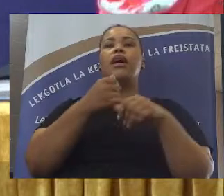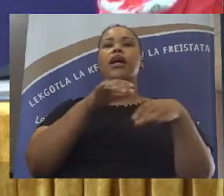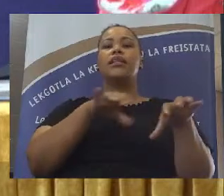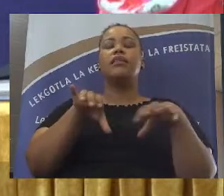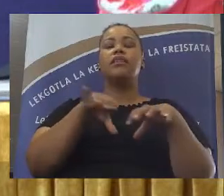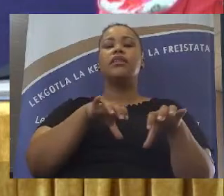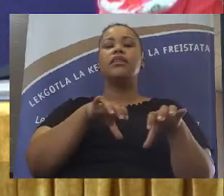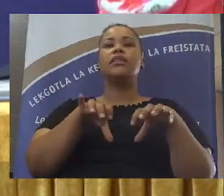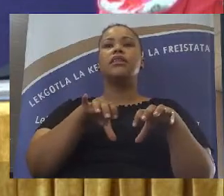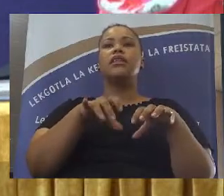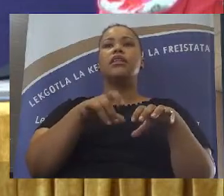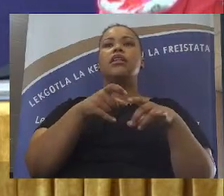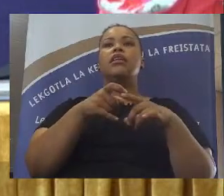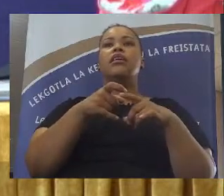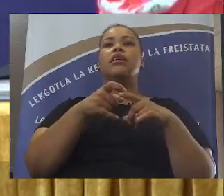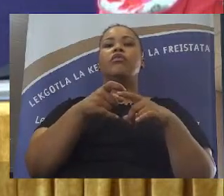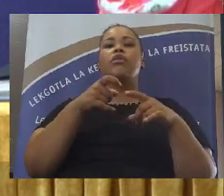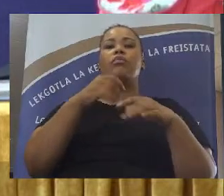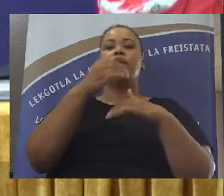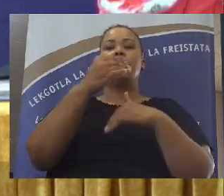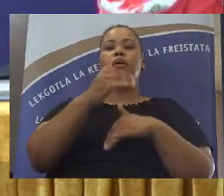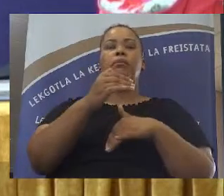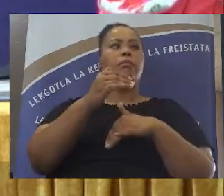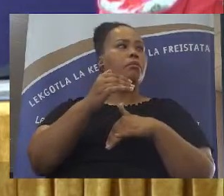in respect of the applicable term.